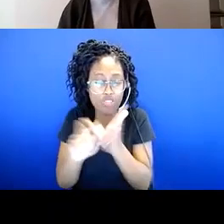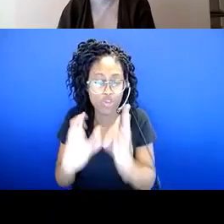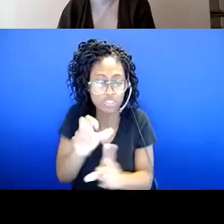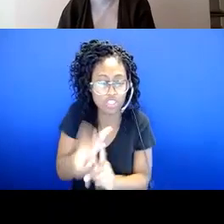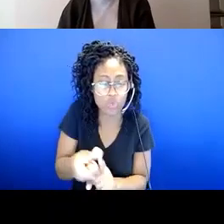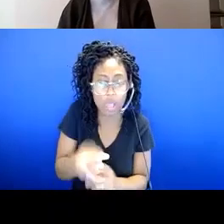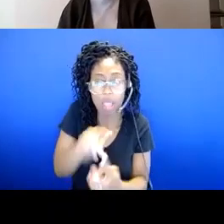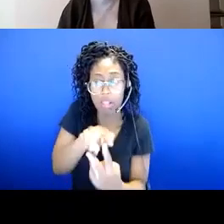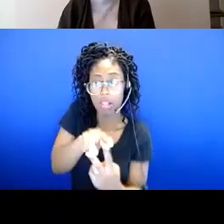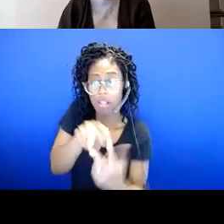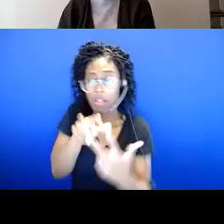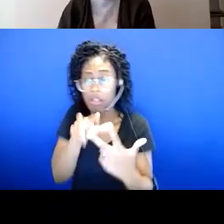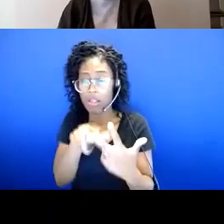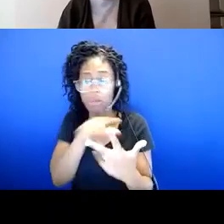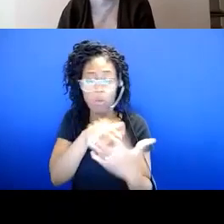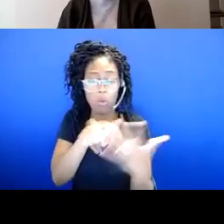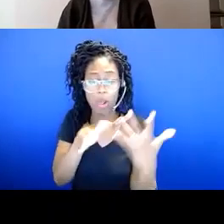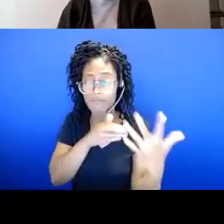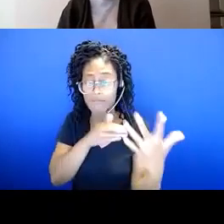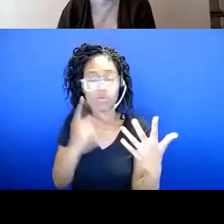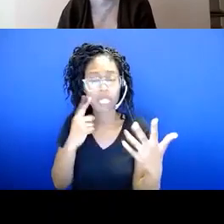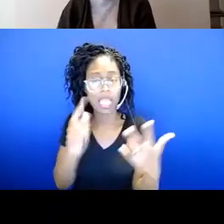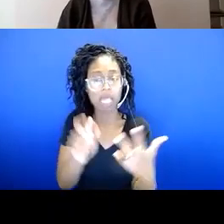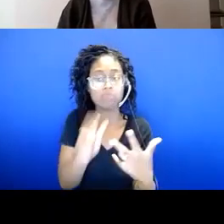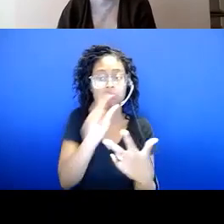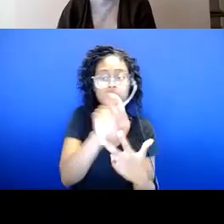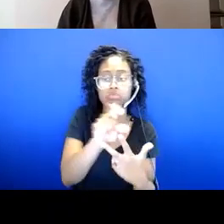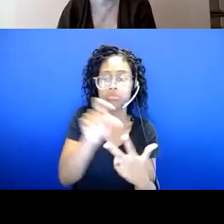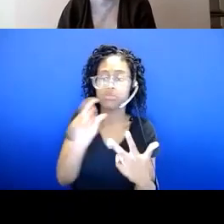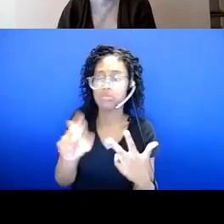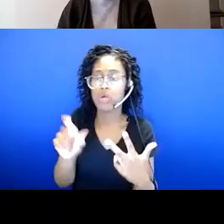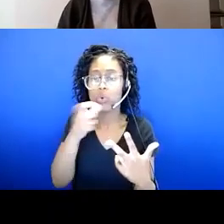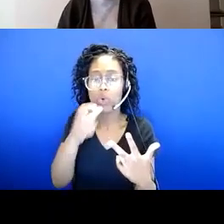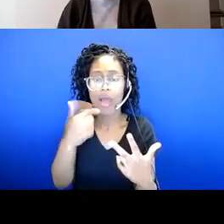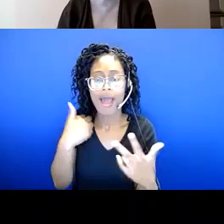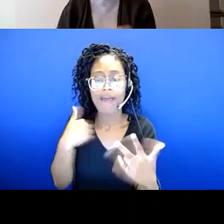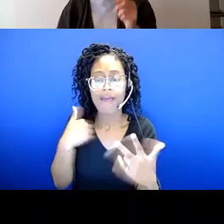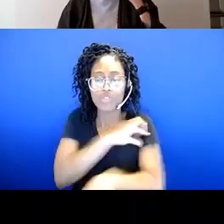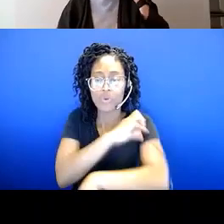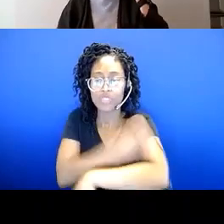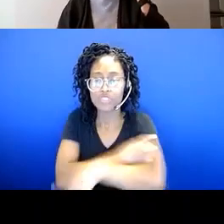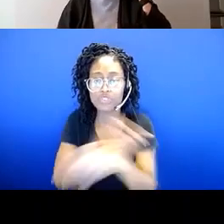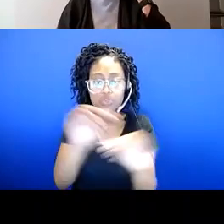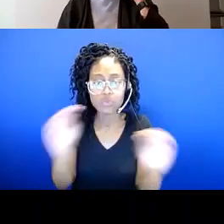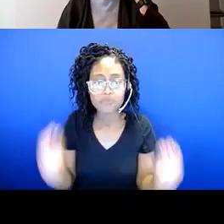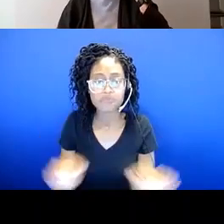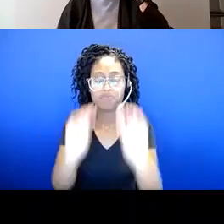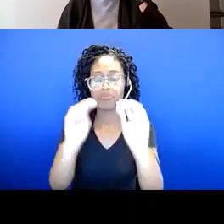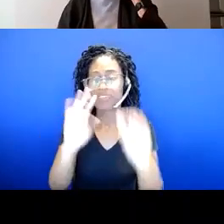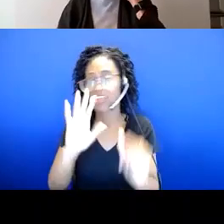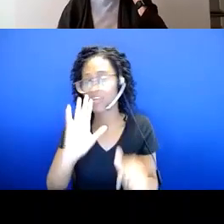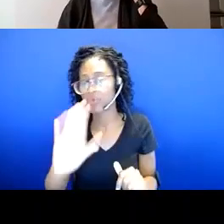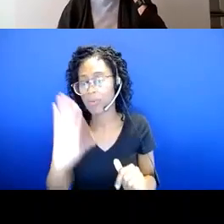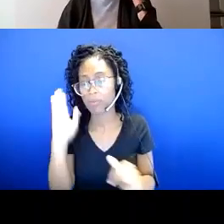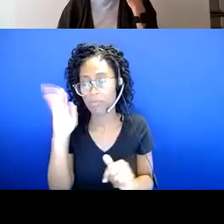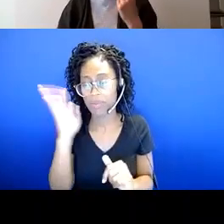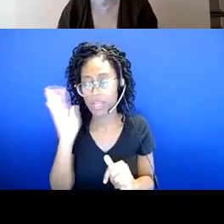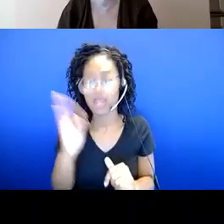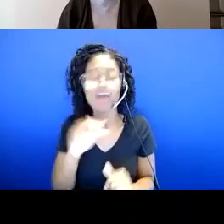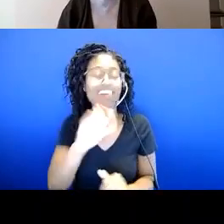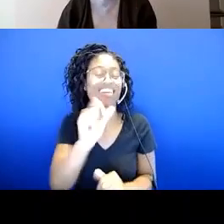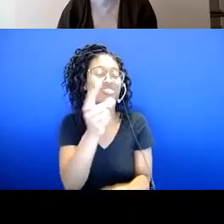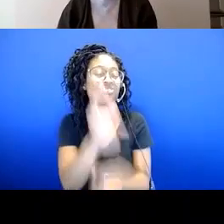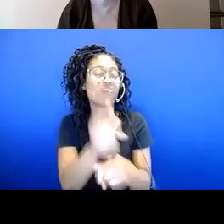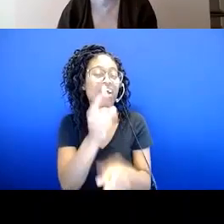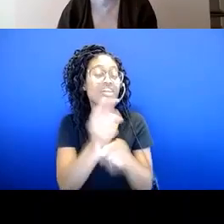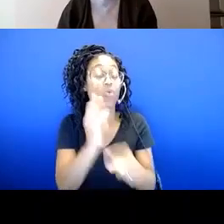say more about that process. Yeah, sure. So you'll be, if you haven't already gotten one, you'll get, as an